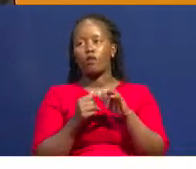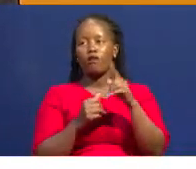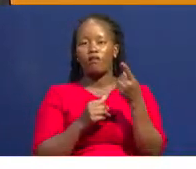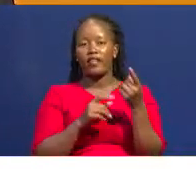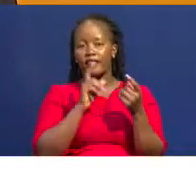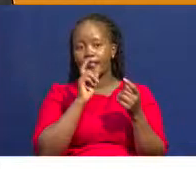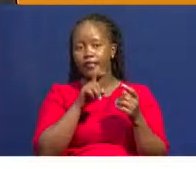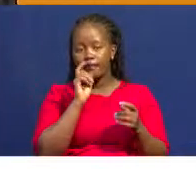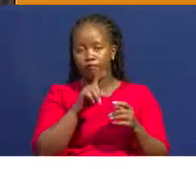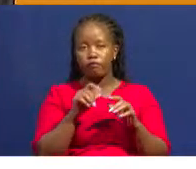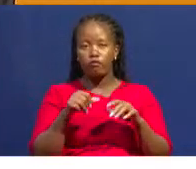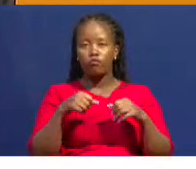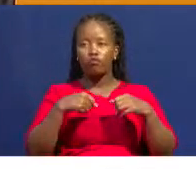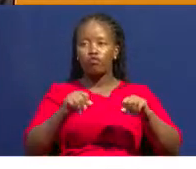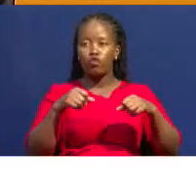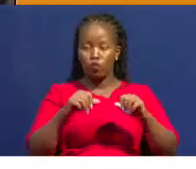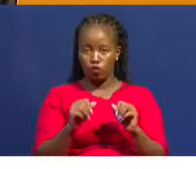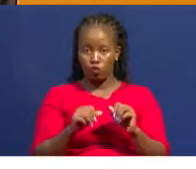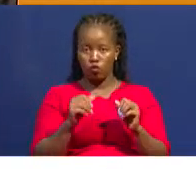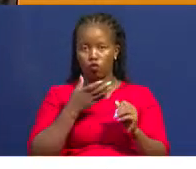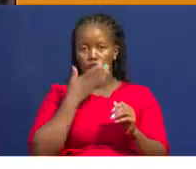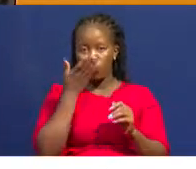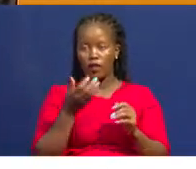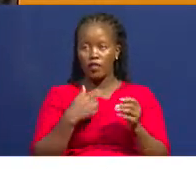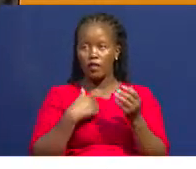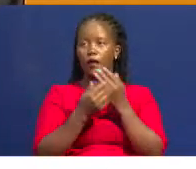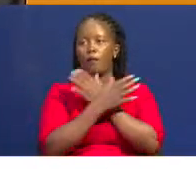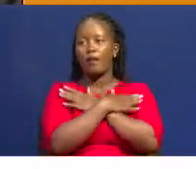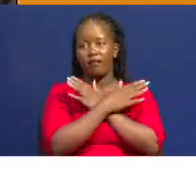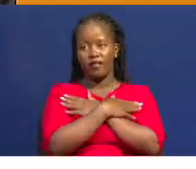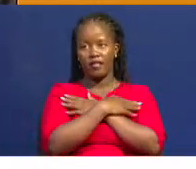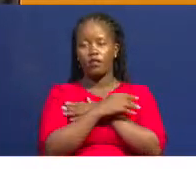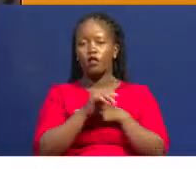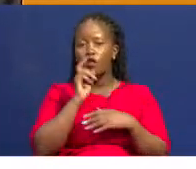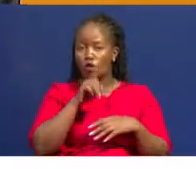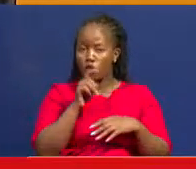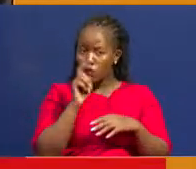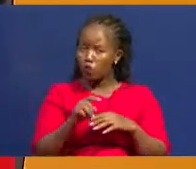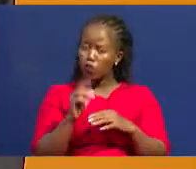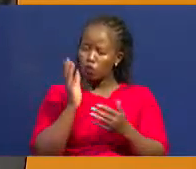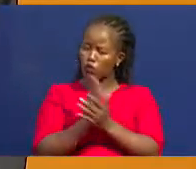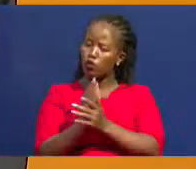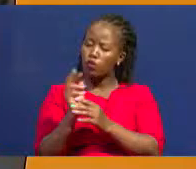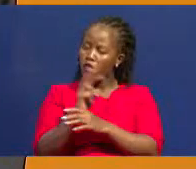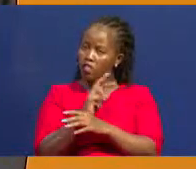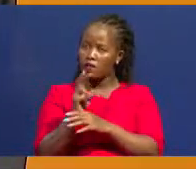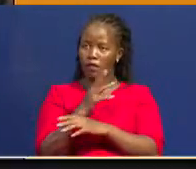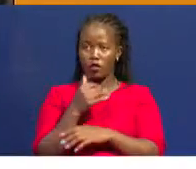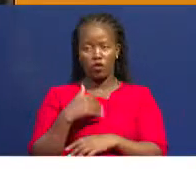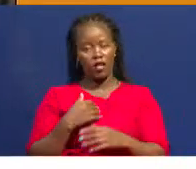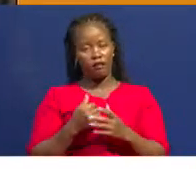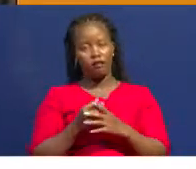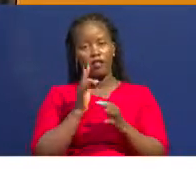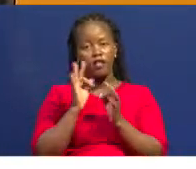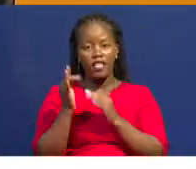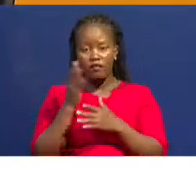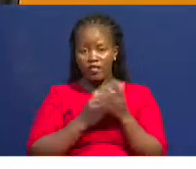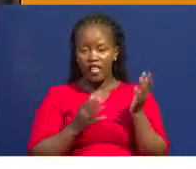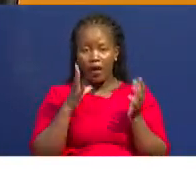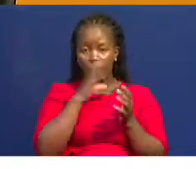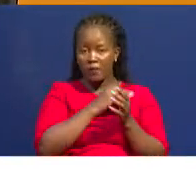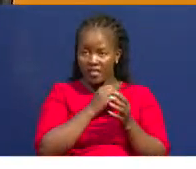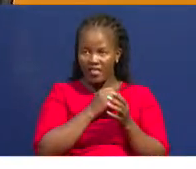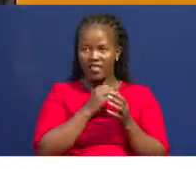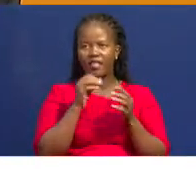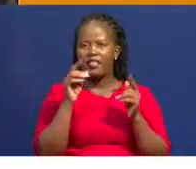tuk-tuks, to answer my friend, tuk-tuks undergo inspection. If there are those which have not undergone, it is the